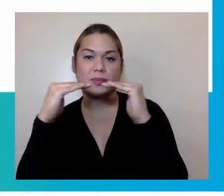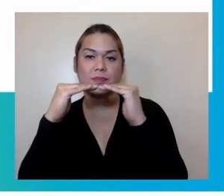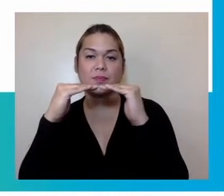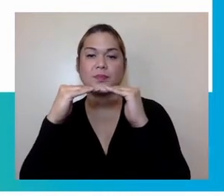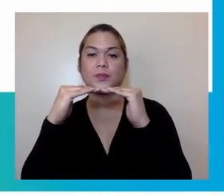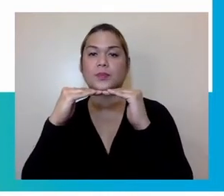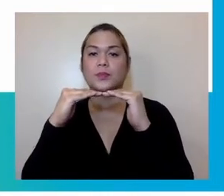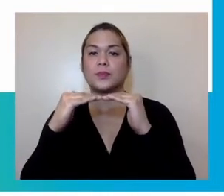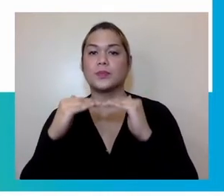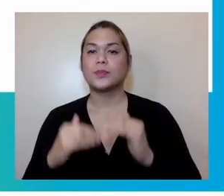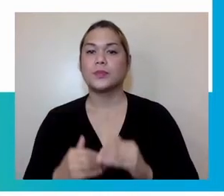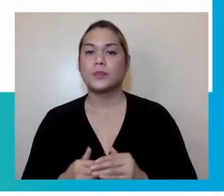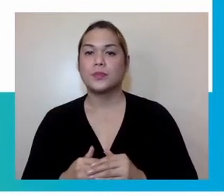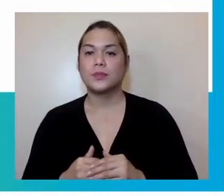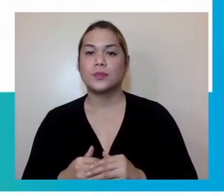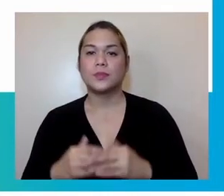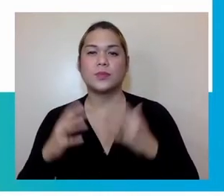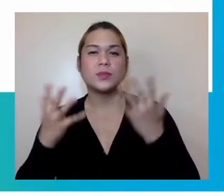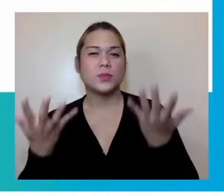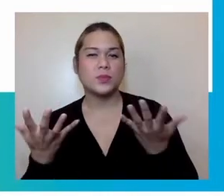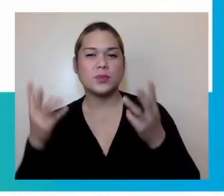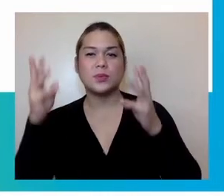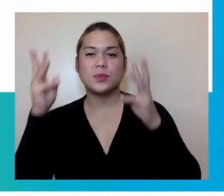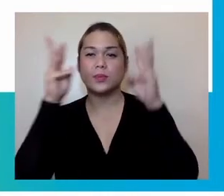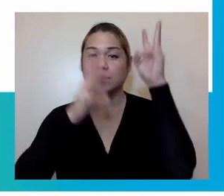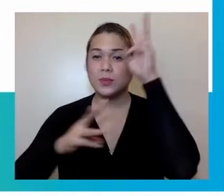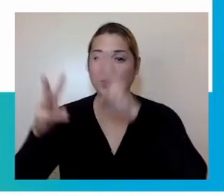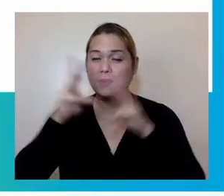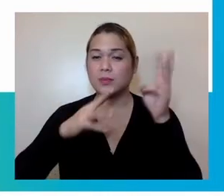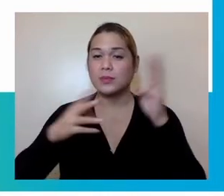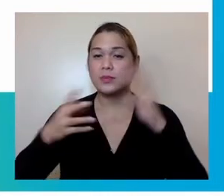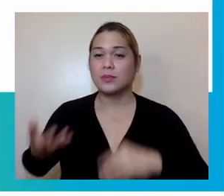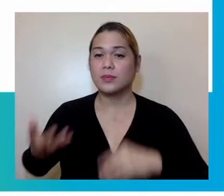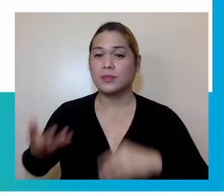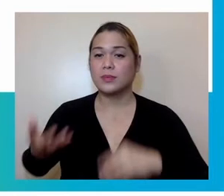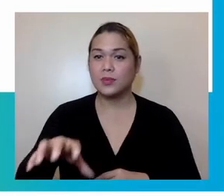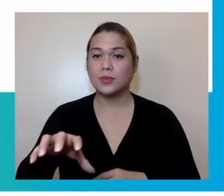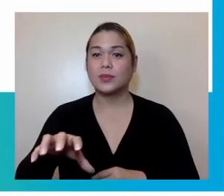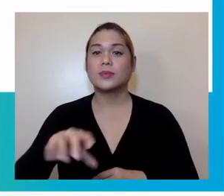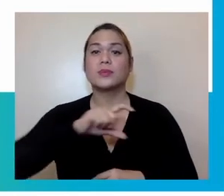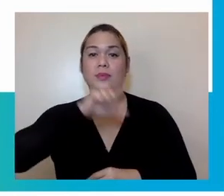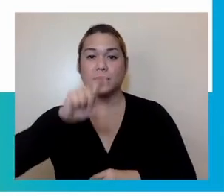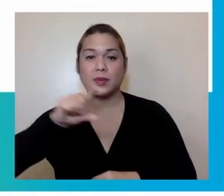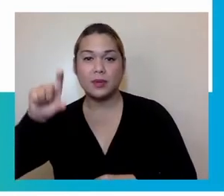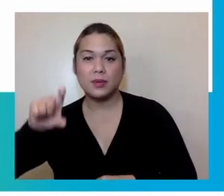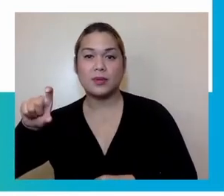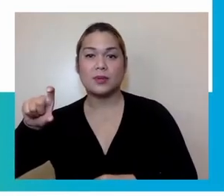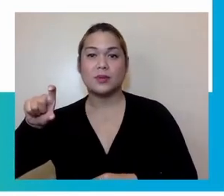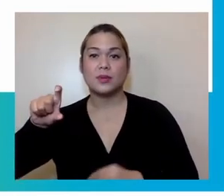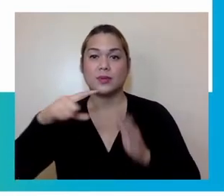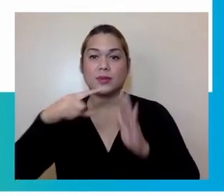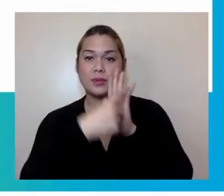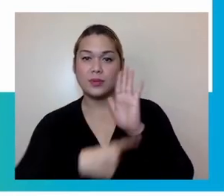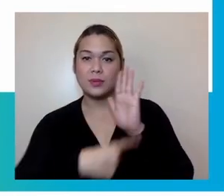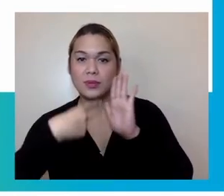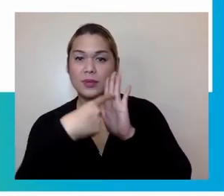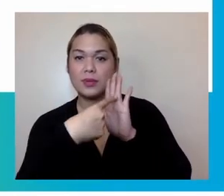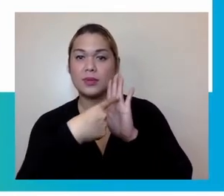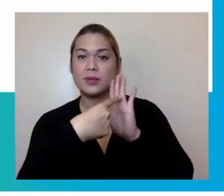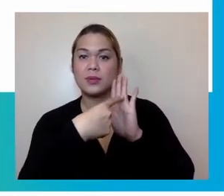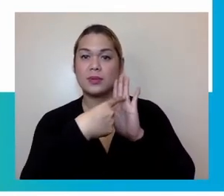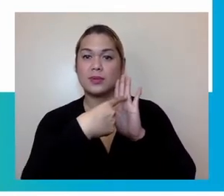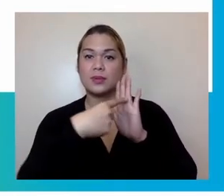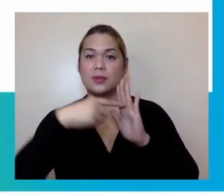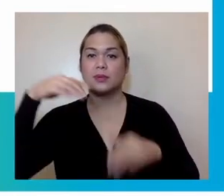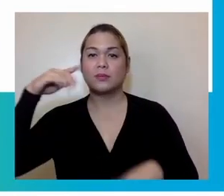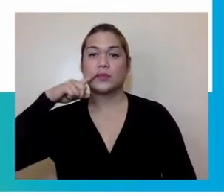alarming is that Bangladesh, Nepal, and Sri Lanka's social inclusion score is on downward trend. This beside the fact that hundreds of